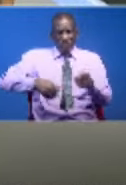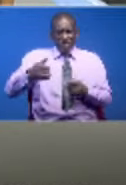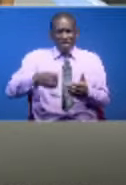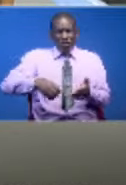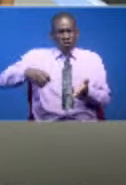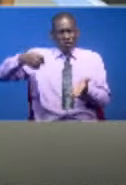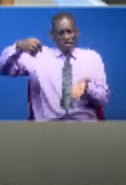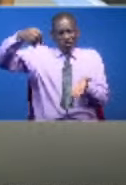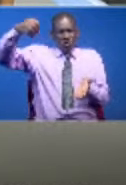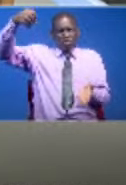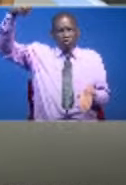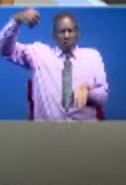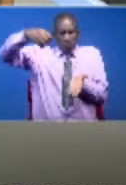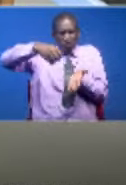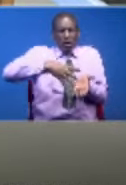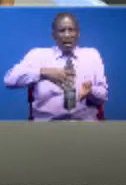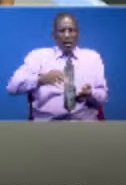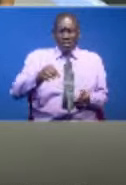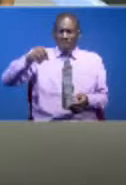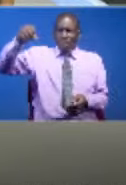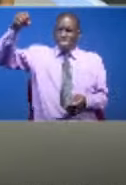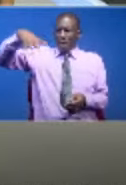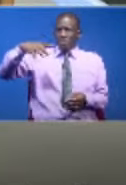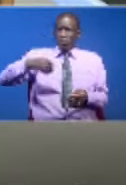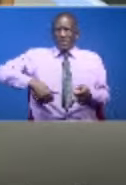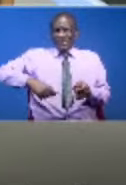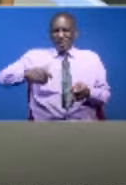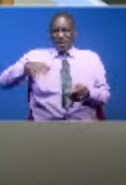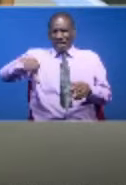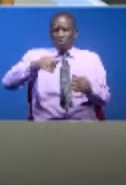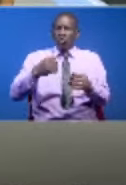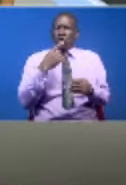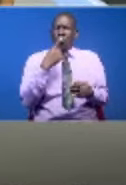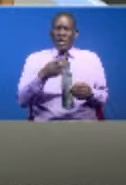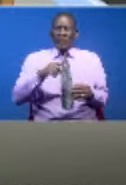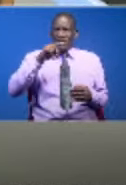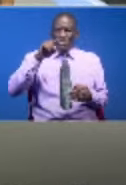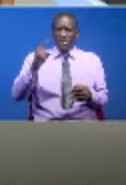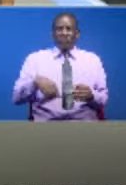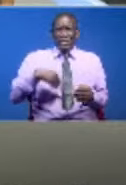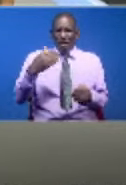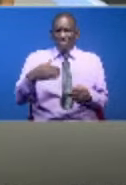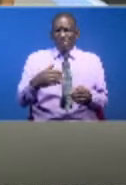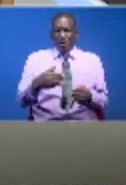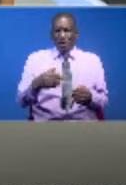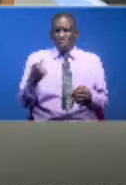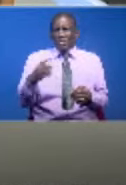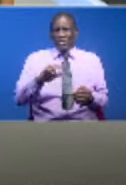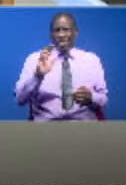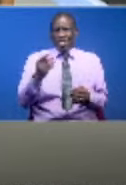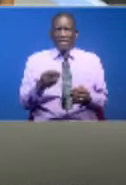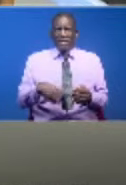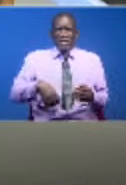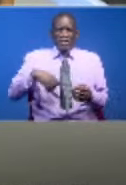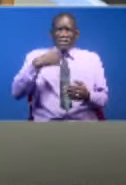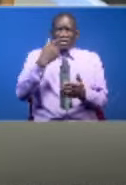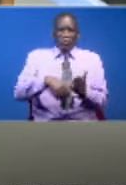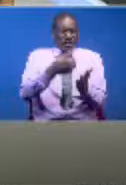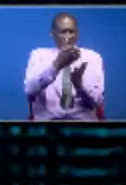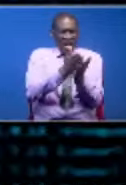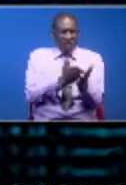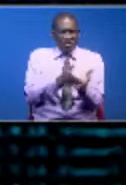lanterns, and we sell about 100,000 of them every month in Kenya, and they cost half the price of a kerosene